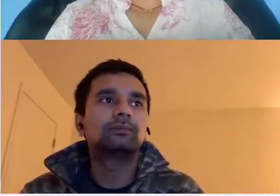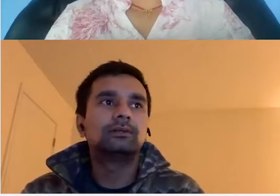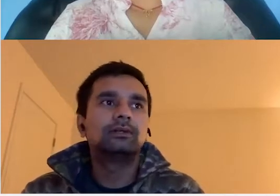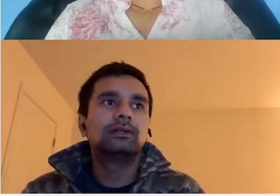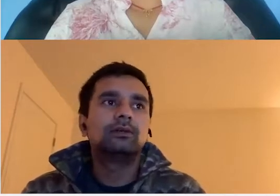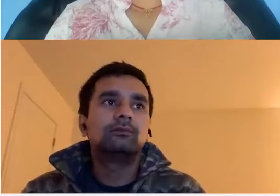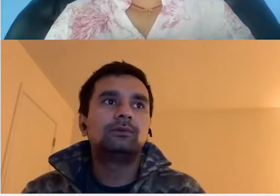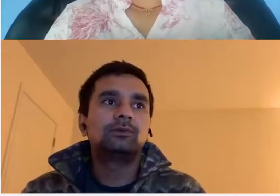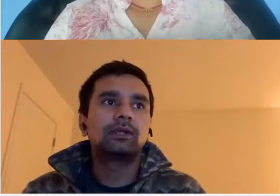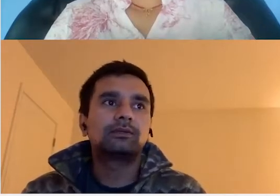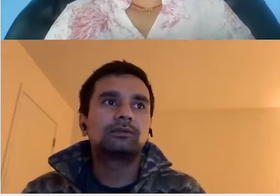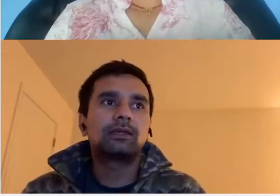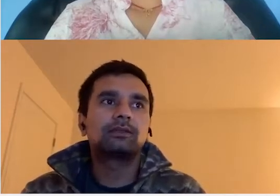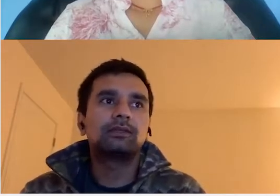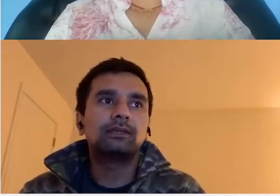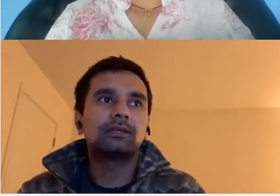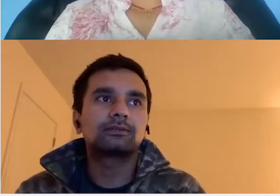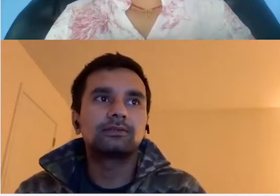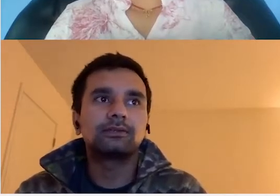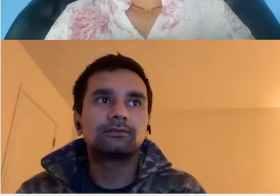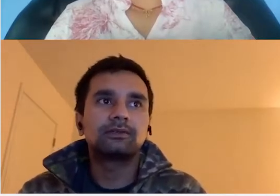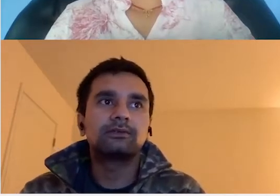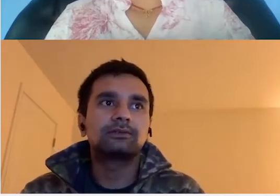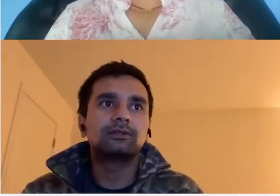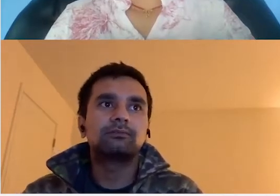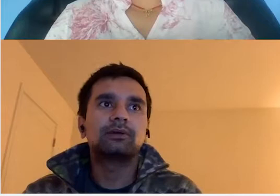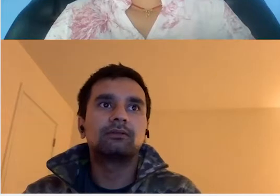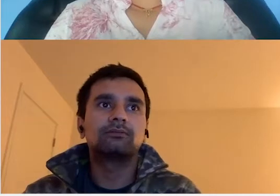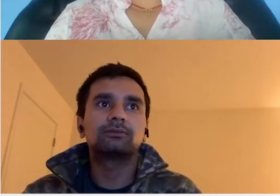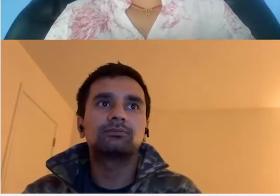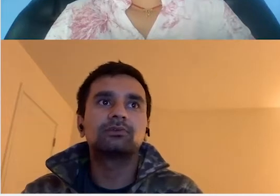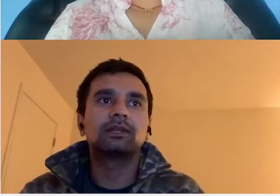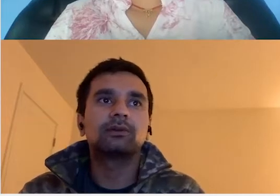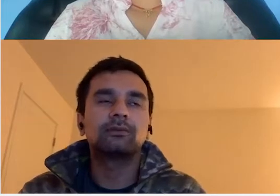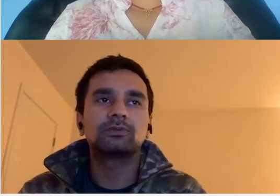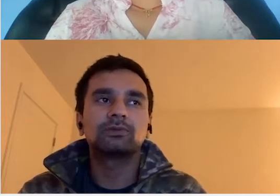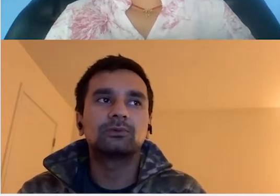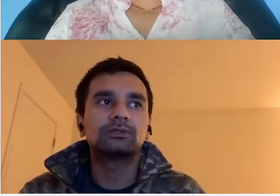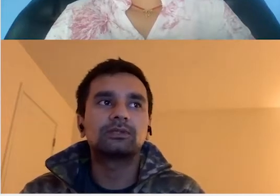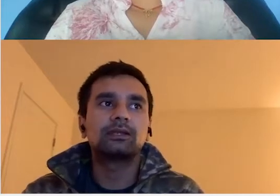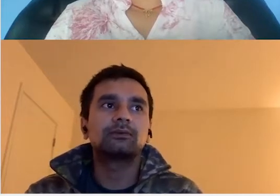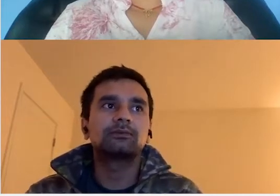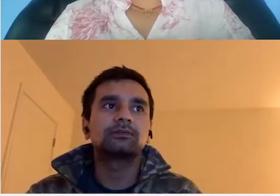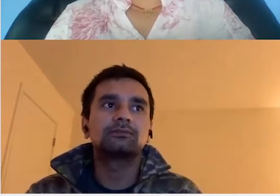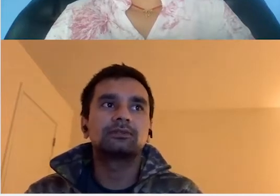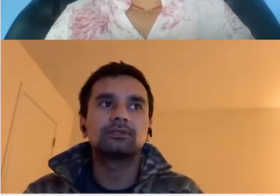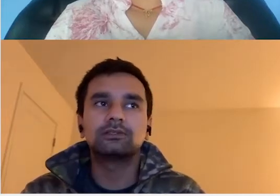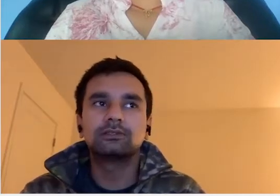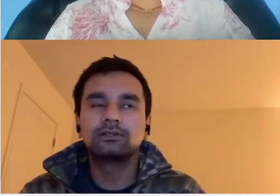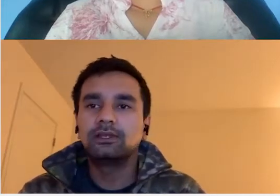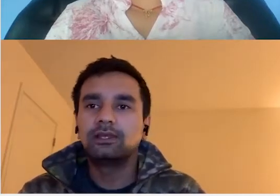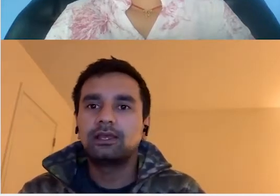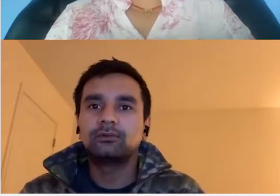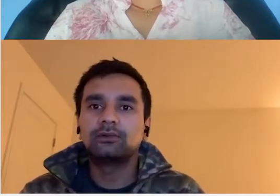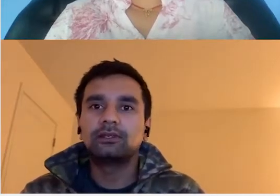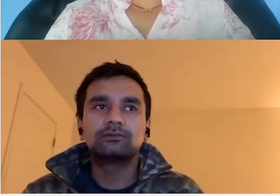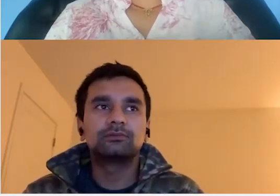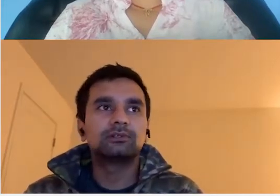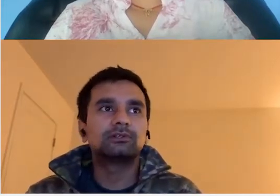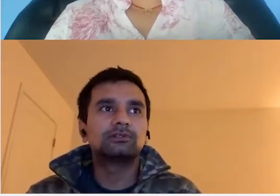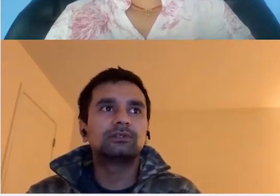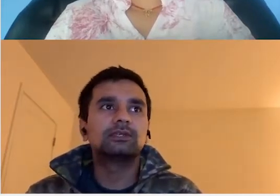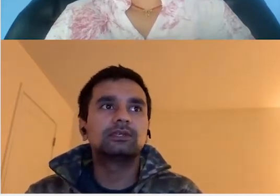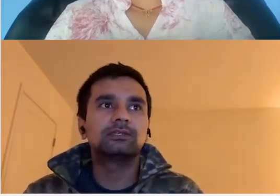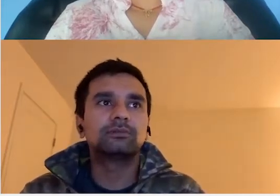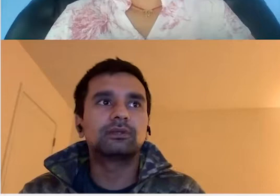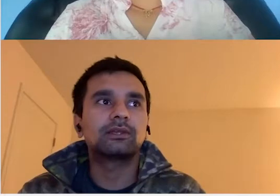program. We would like to thank the National Deaf Federation Nepal for supporting our episode with sign language interpretation. Our